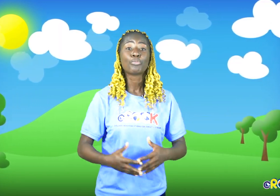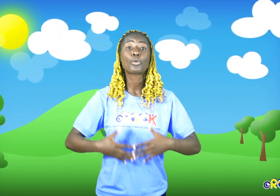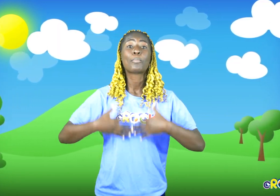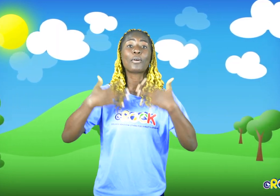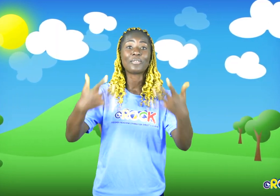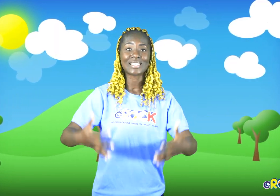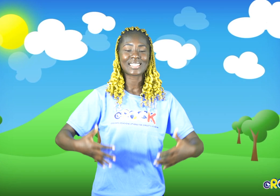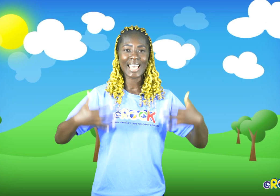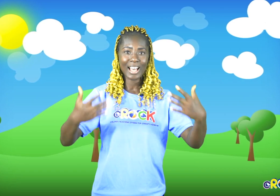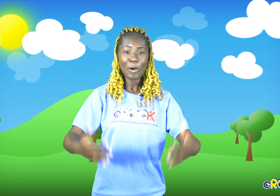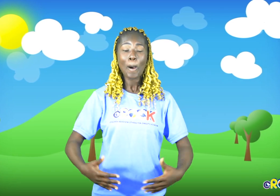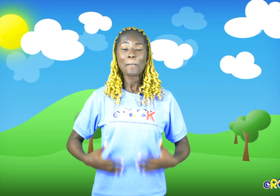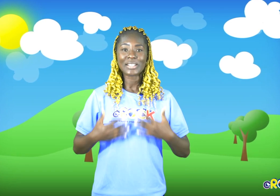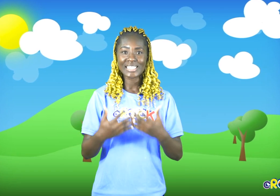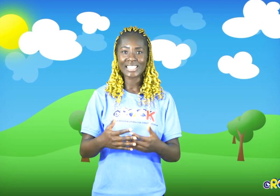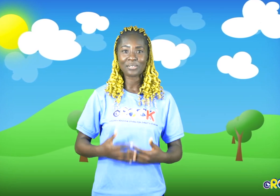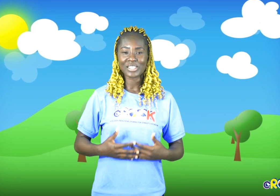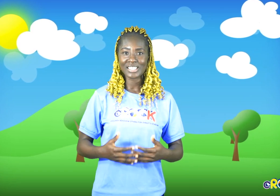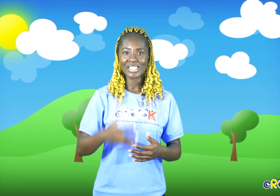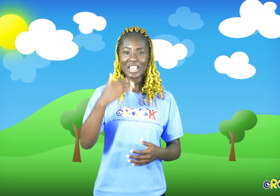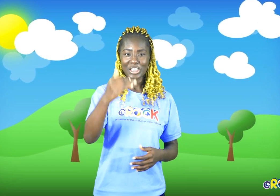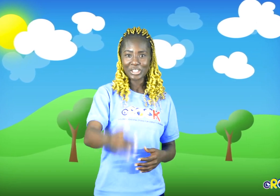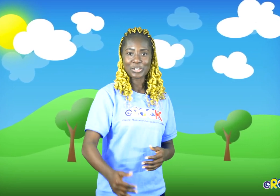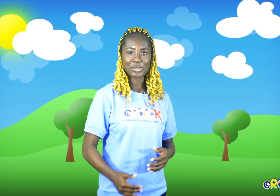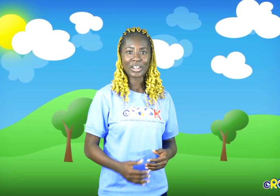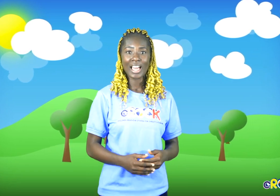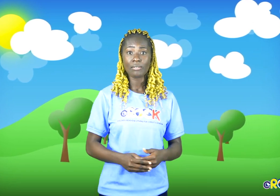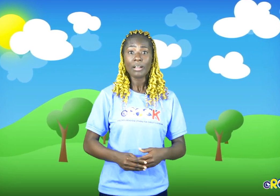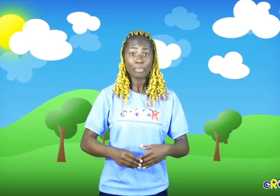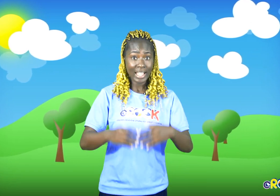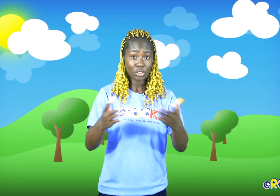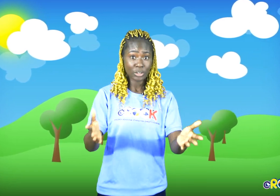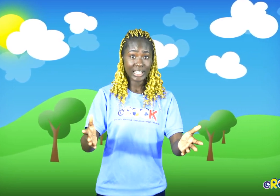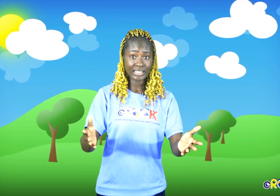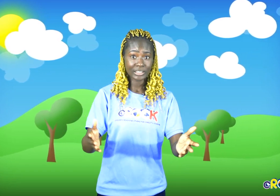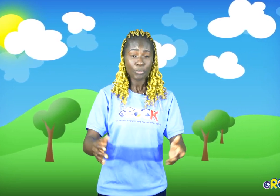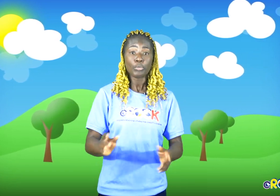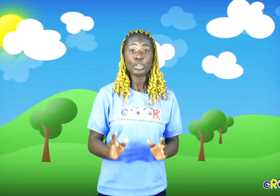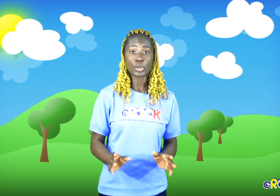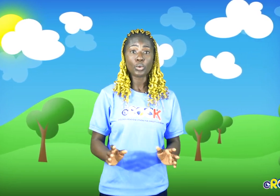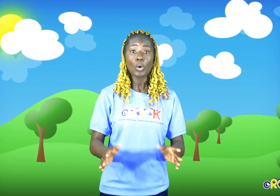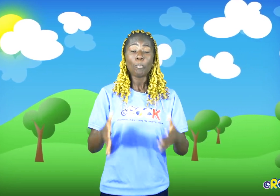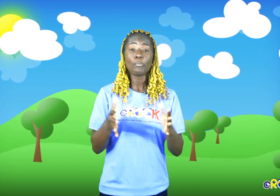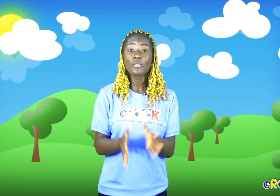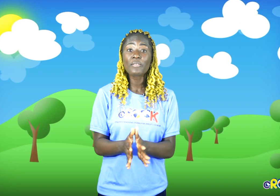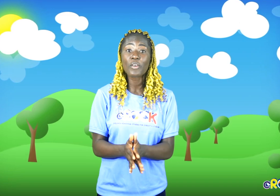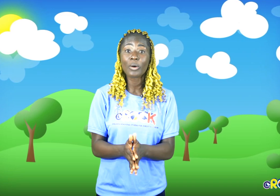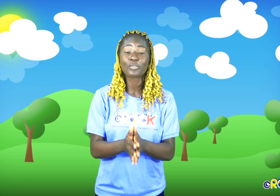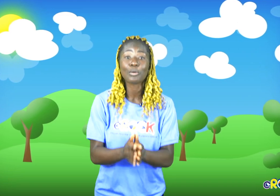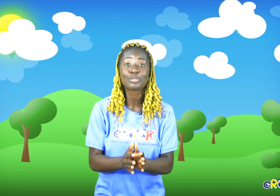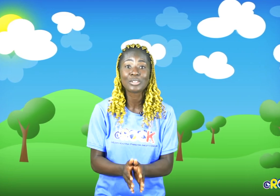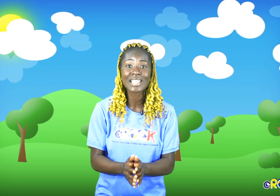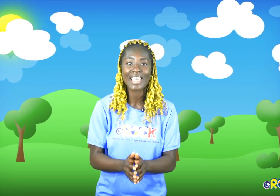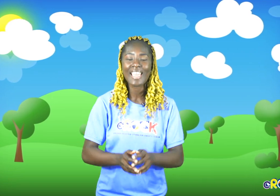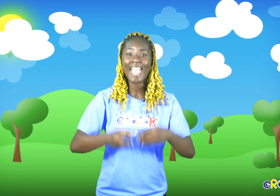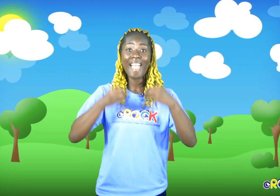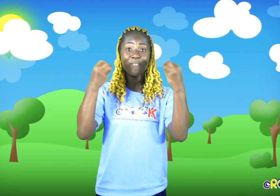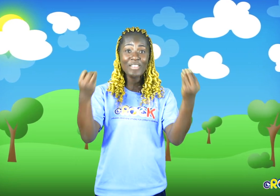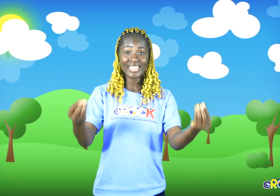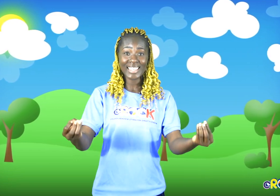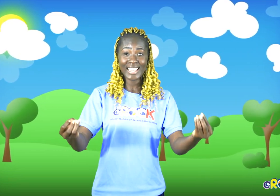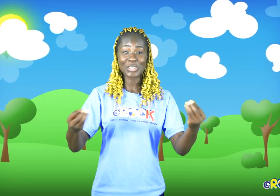choose to prophesy positive things into your life and others. So moving forward from